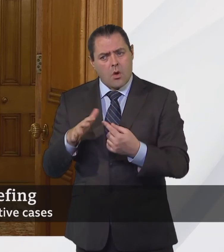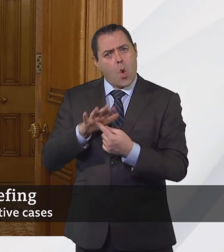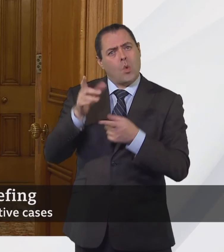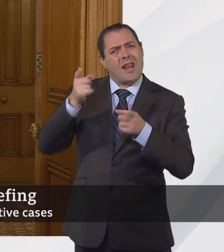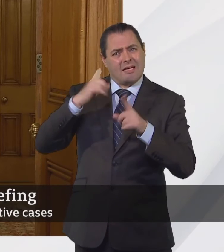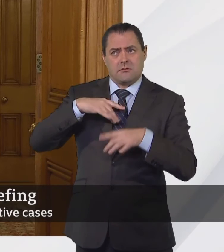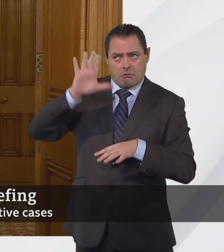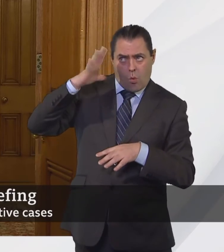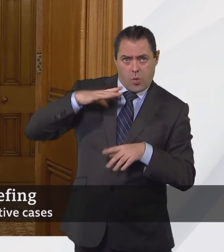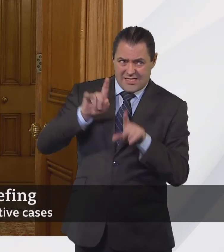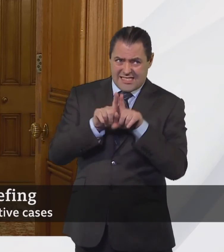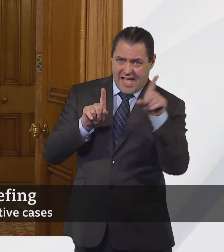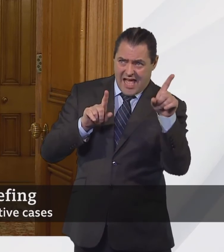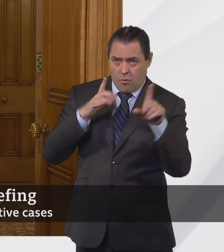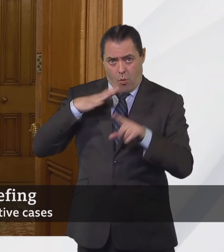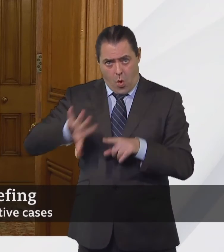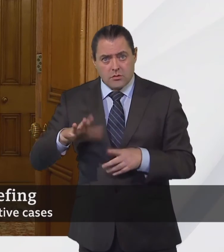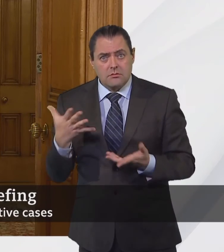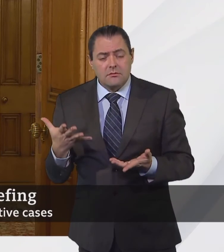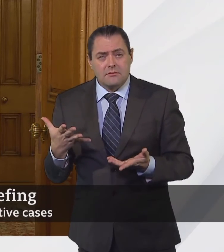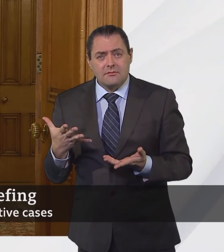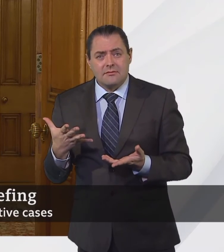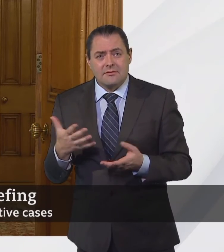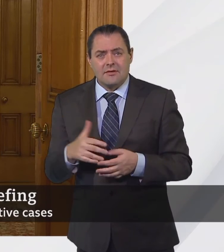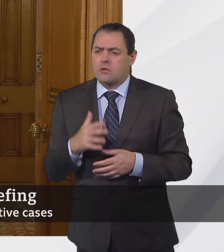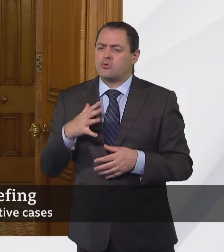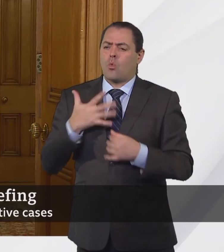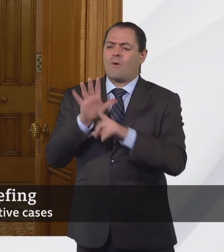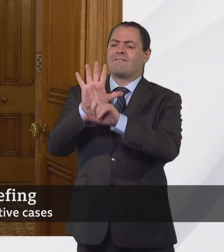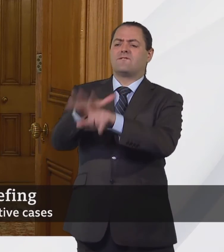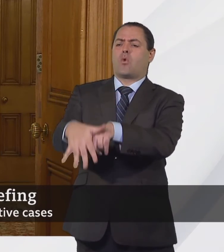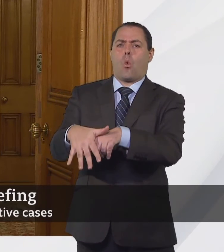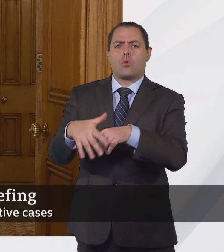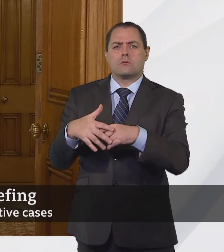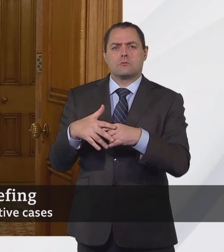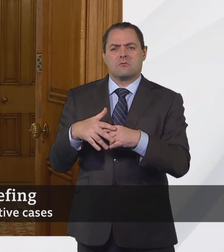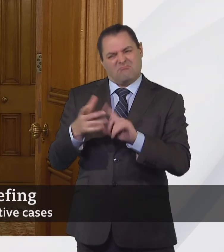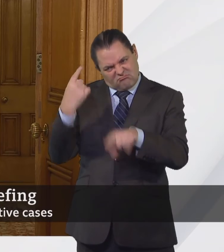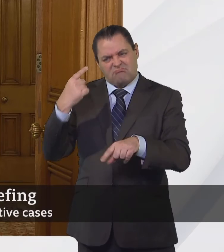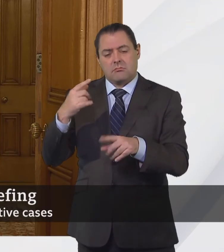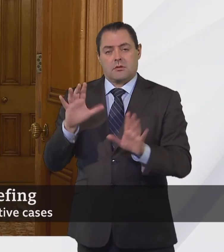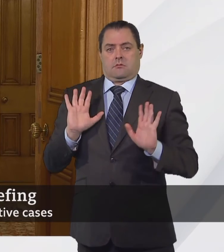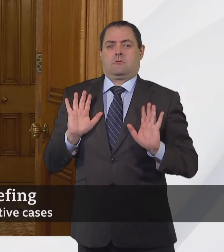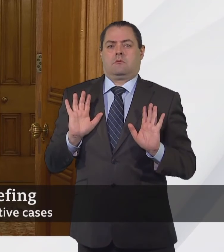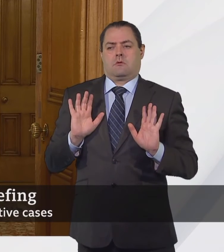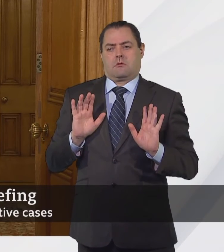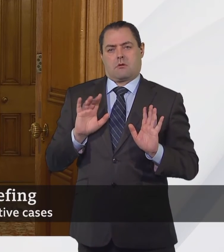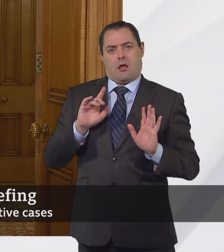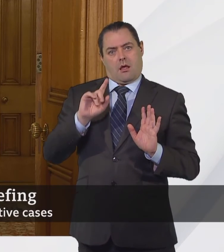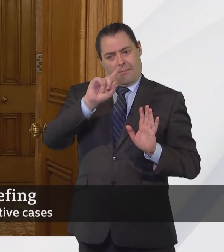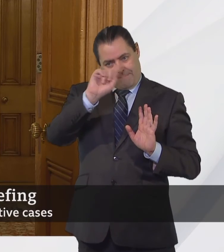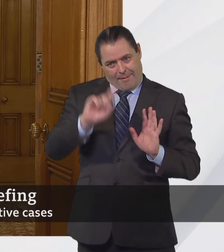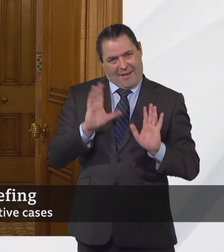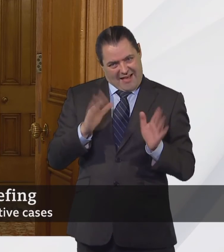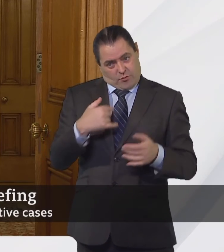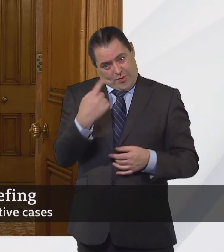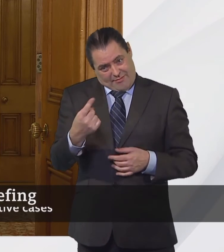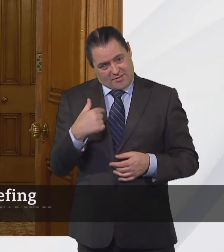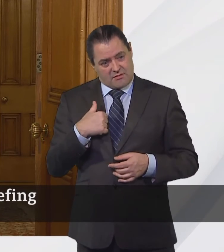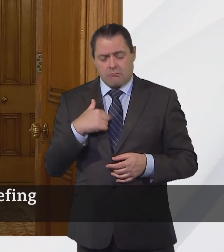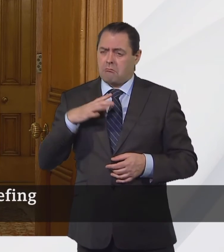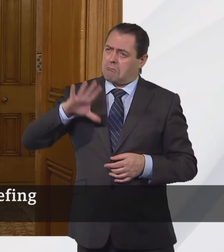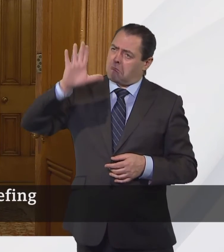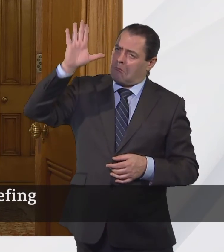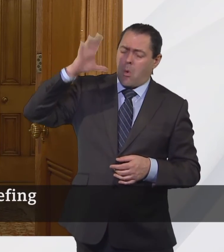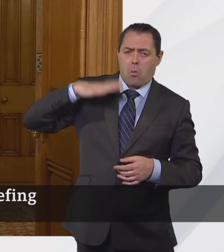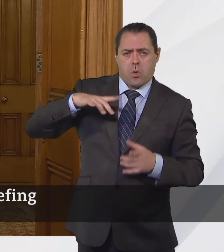it, because it's not something that we want to be imposing. You can't just compel people to take a test. People need to understand that this is